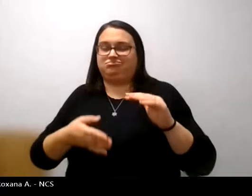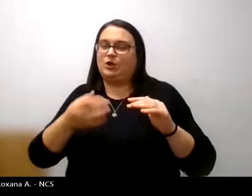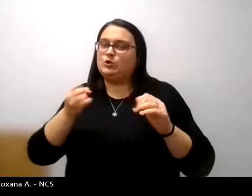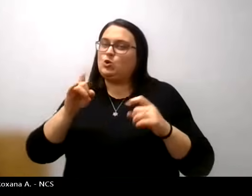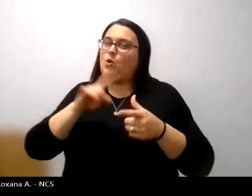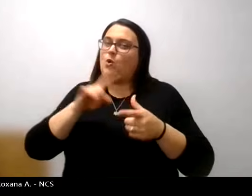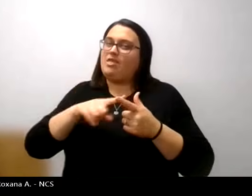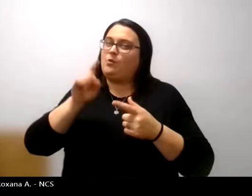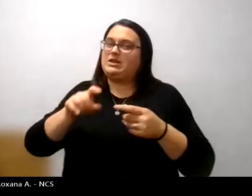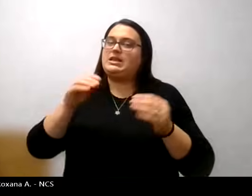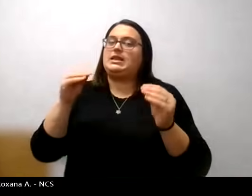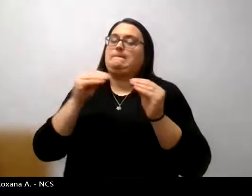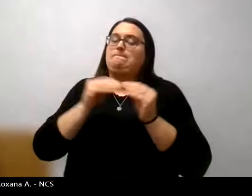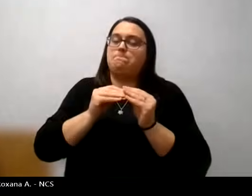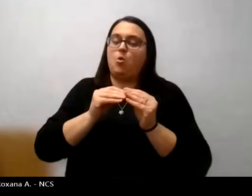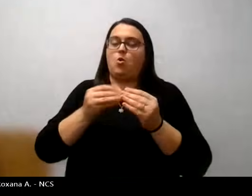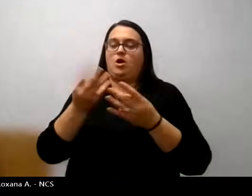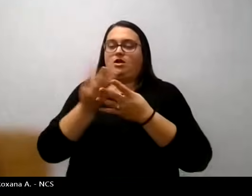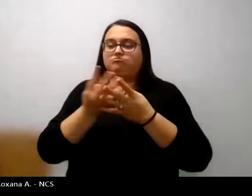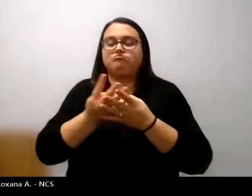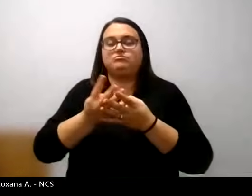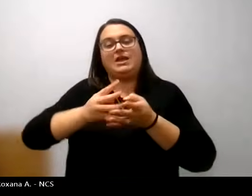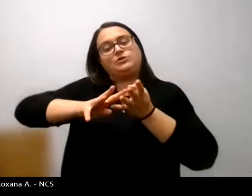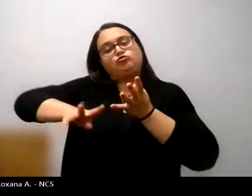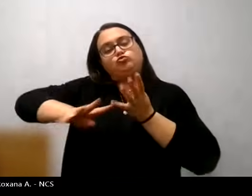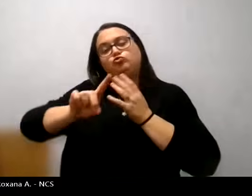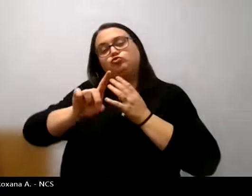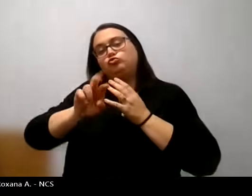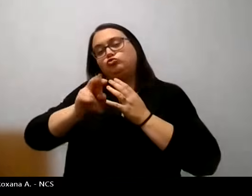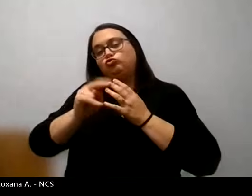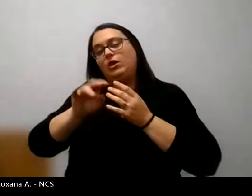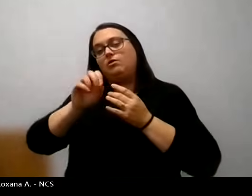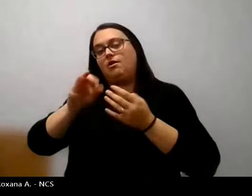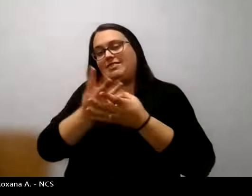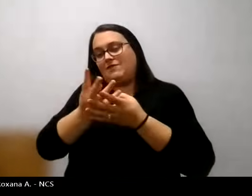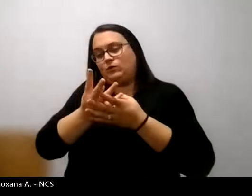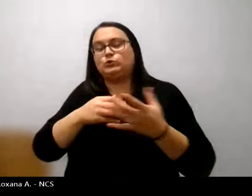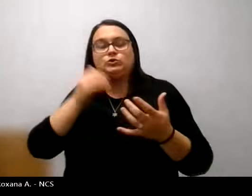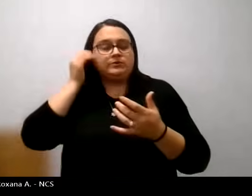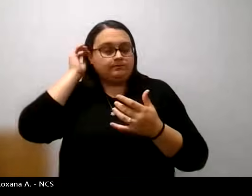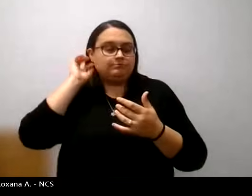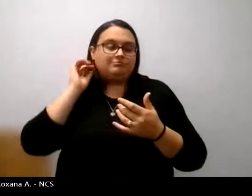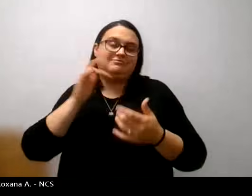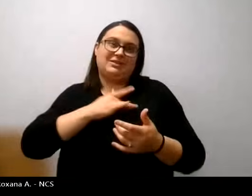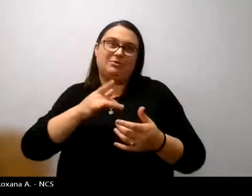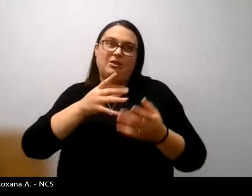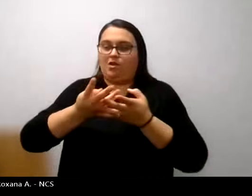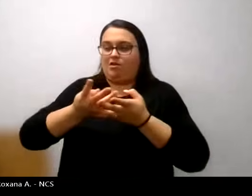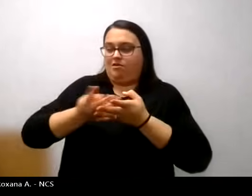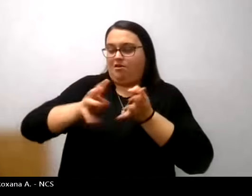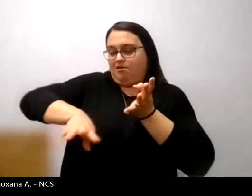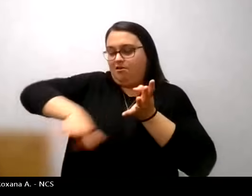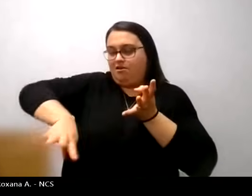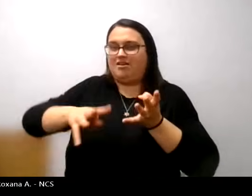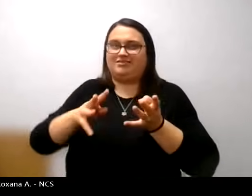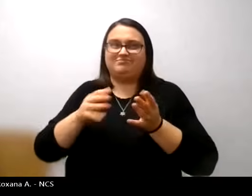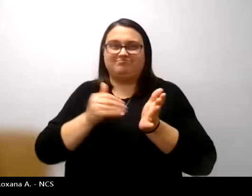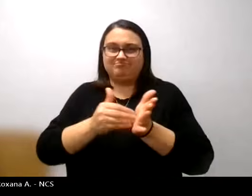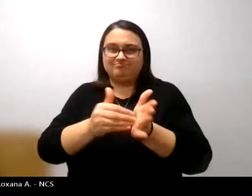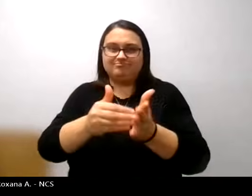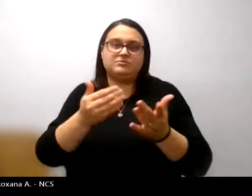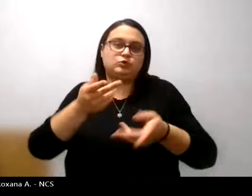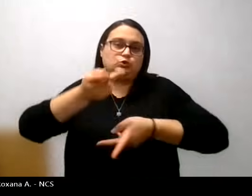additional backwashing or draining of those filters. Routinely, filters normally have to be backwashed every so often to